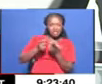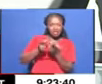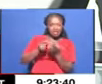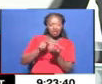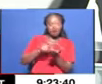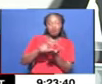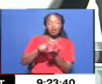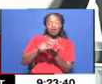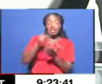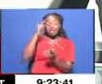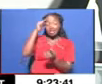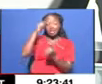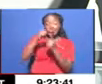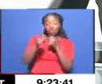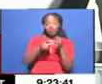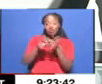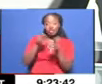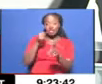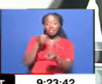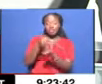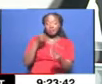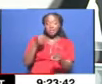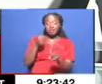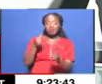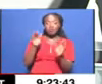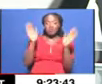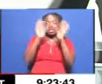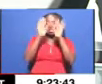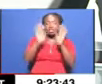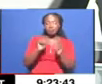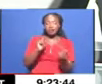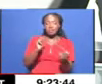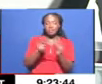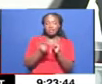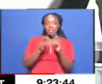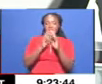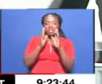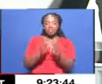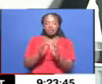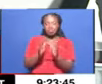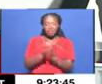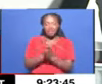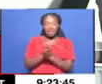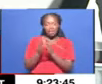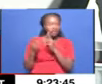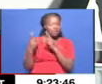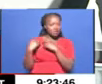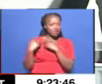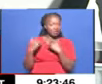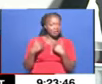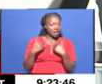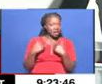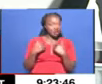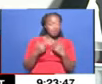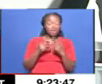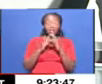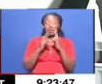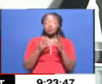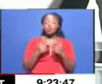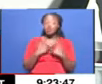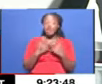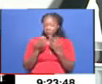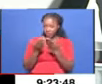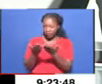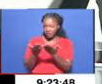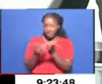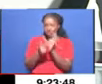to mitigate the effects of climate change. Our reporter Ruth Wamboi was on assignment in Tana River County and filed the following report depicting